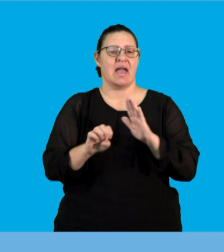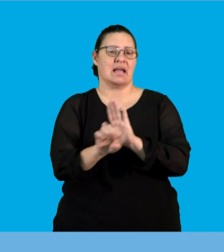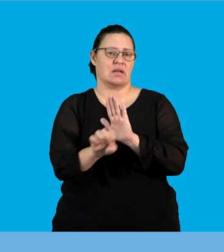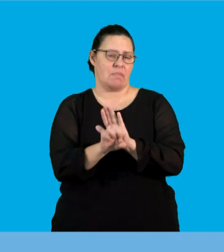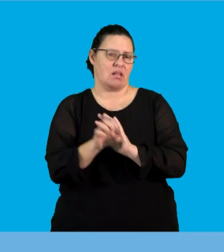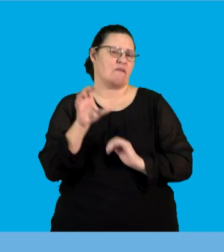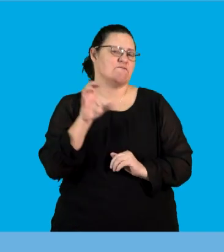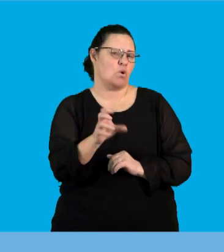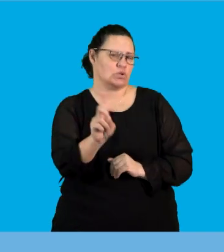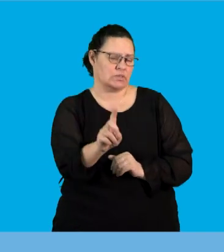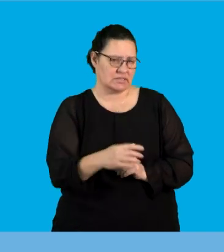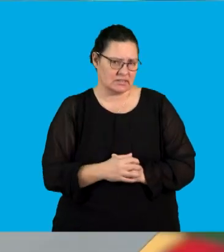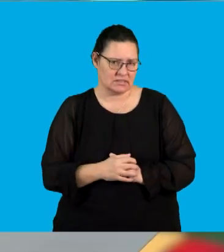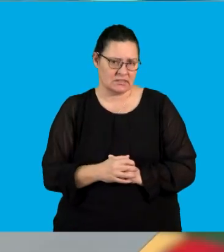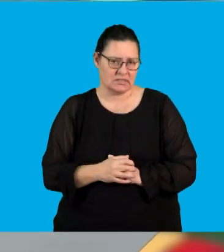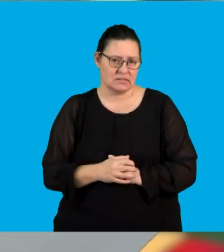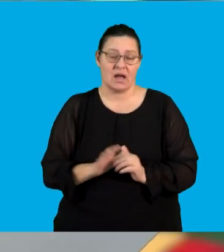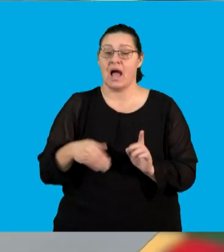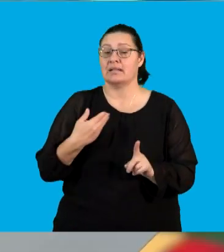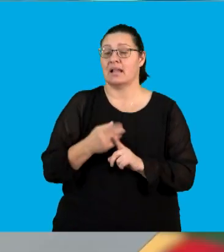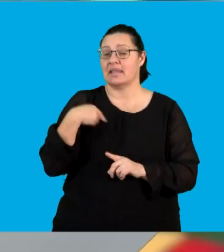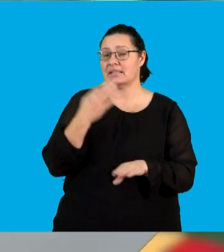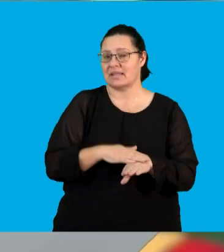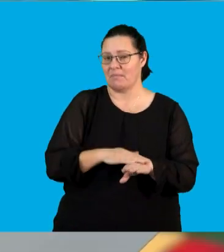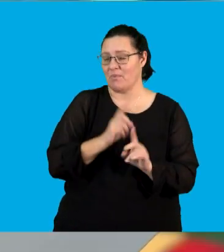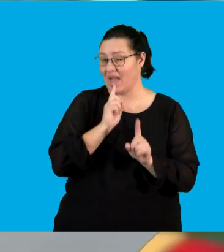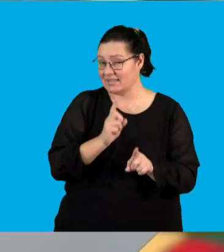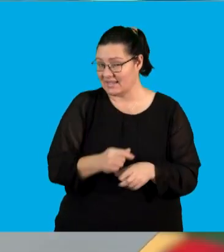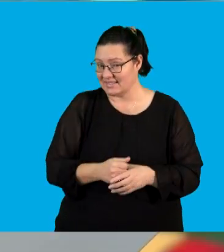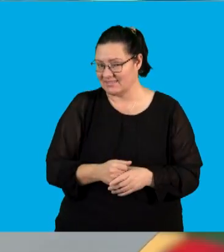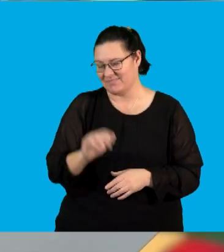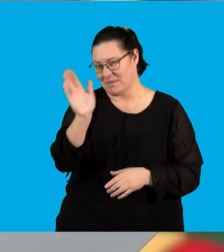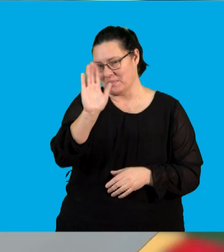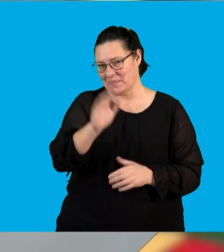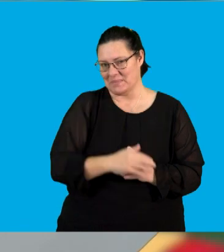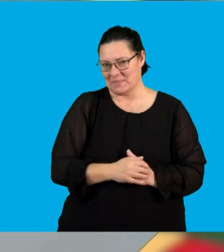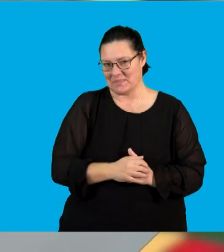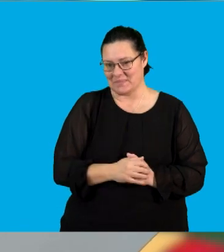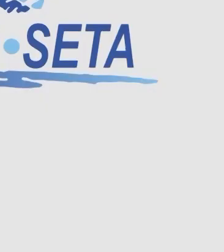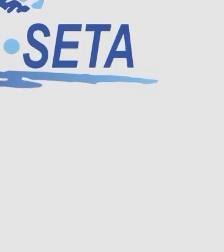examples of a force. And until I see you next time with my answers, goodbye.